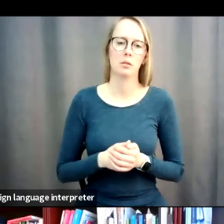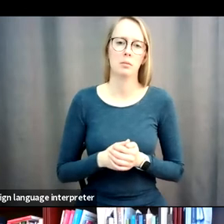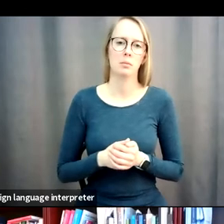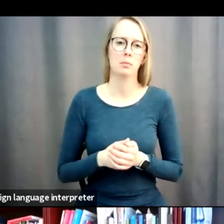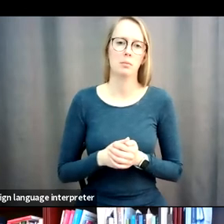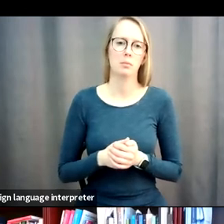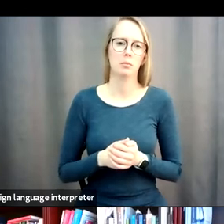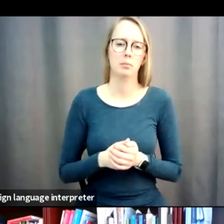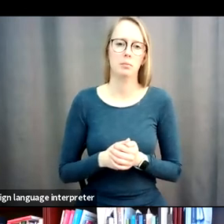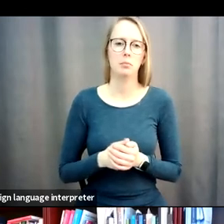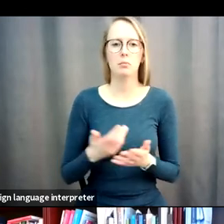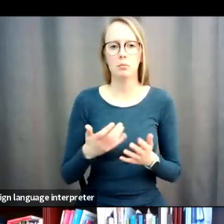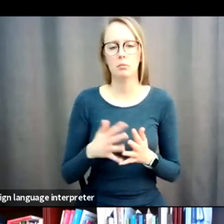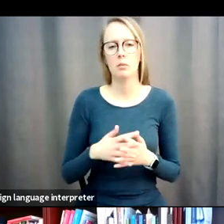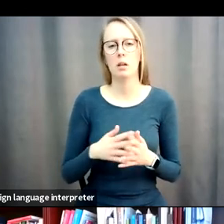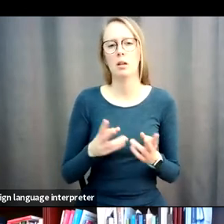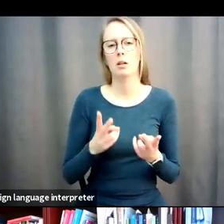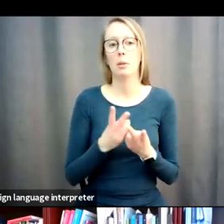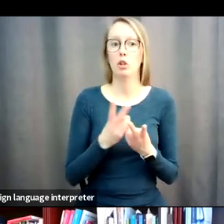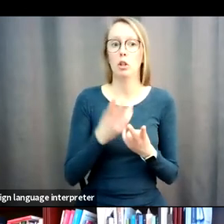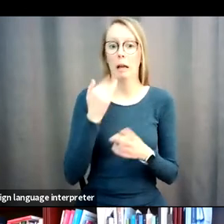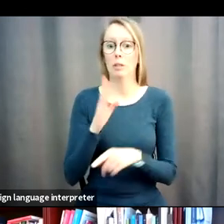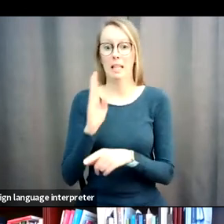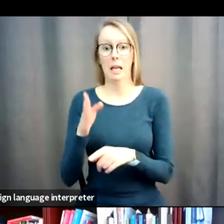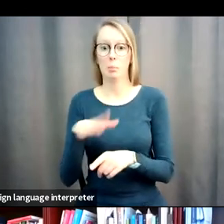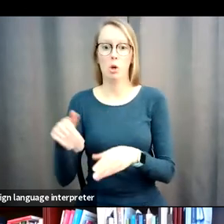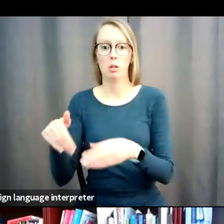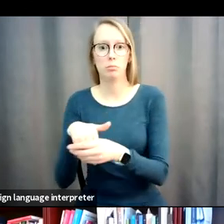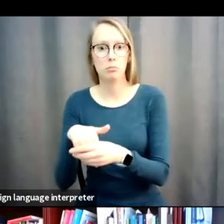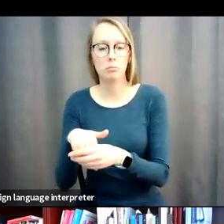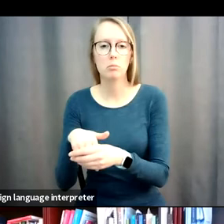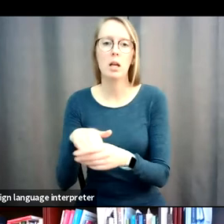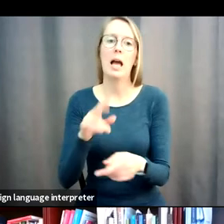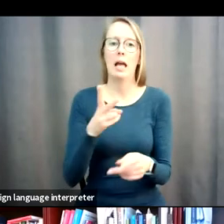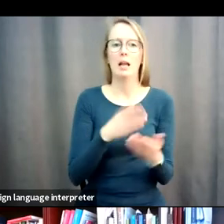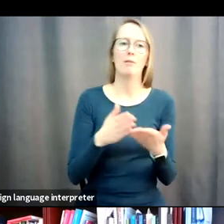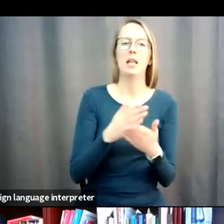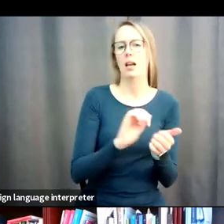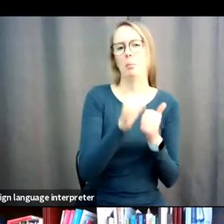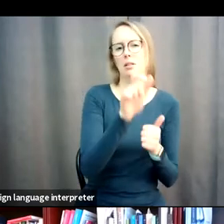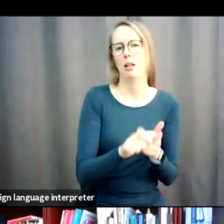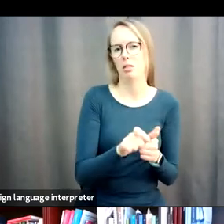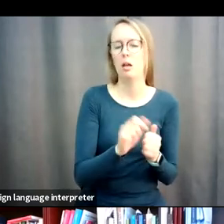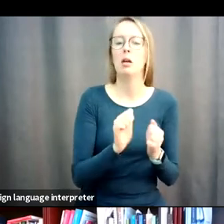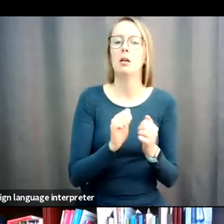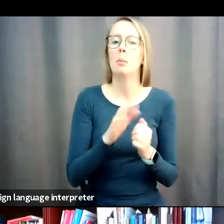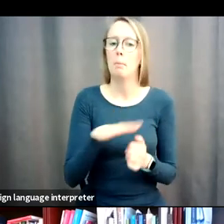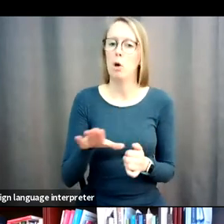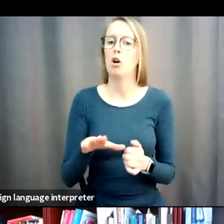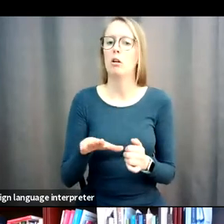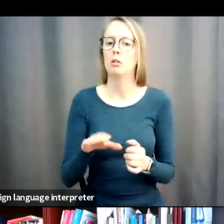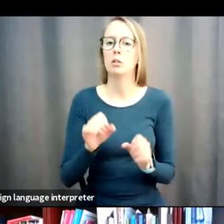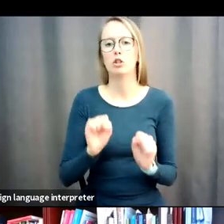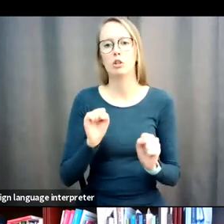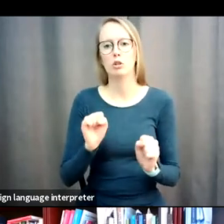decide the matter. So it could be either directly by the decision-making body or through a representative, but children should actually be